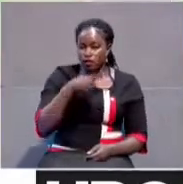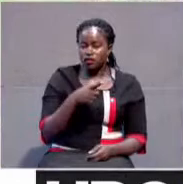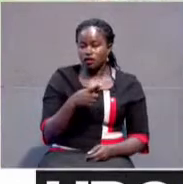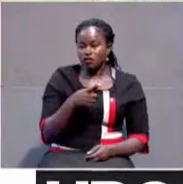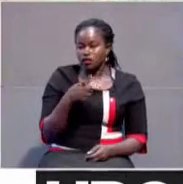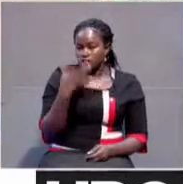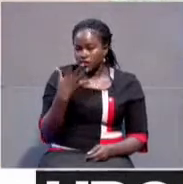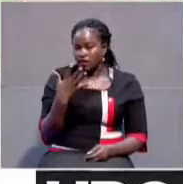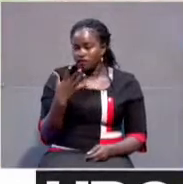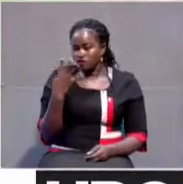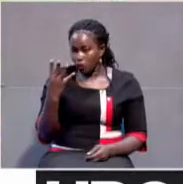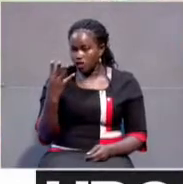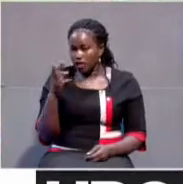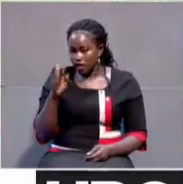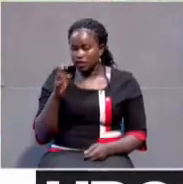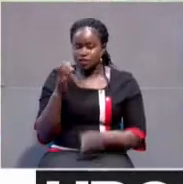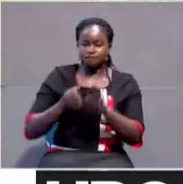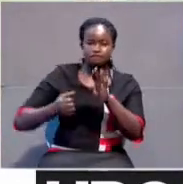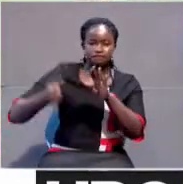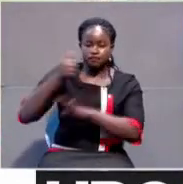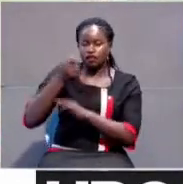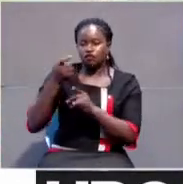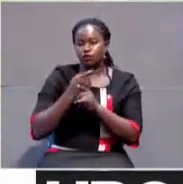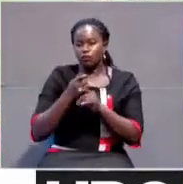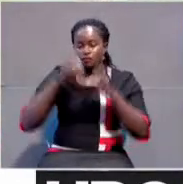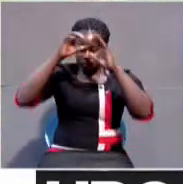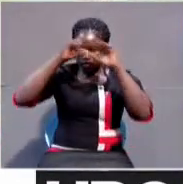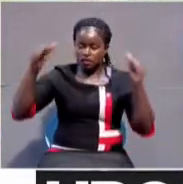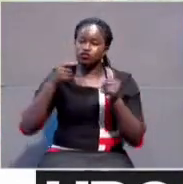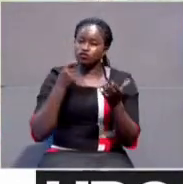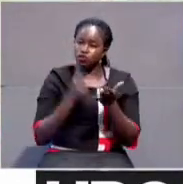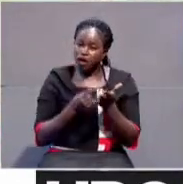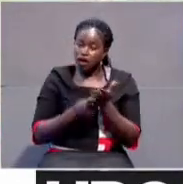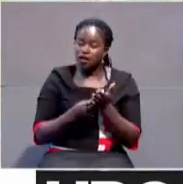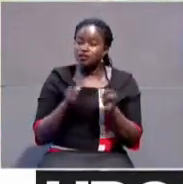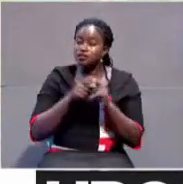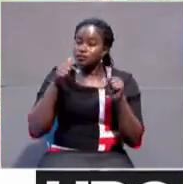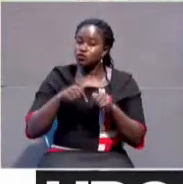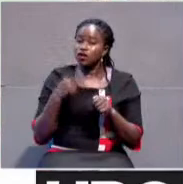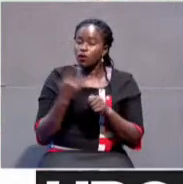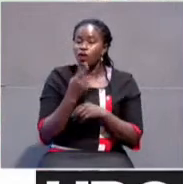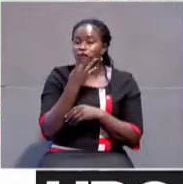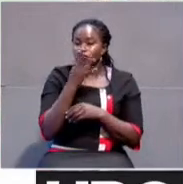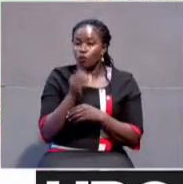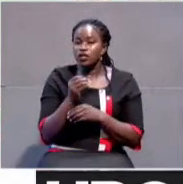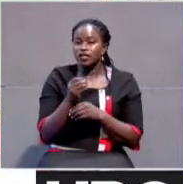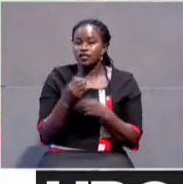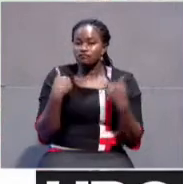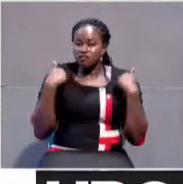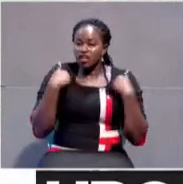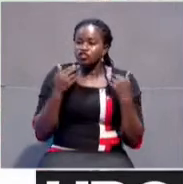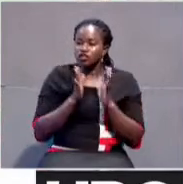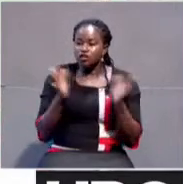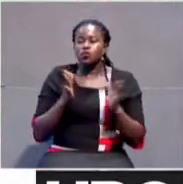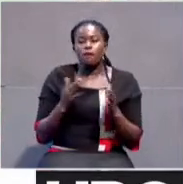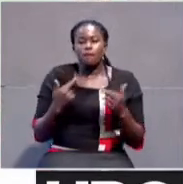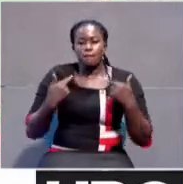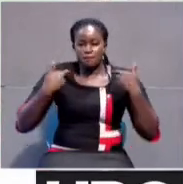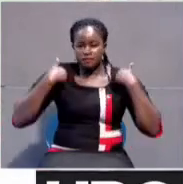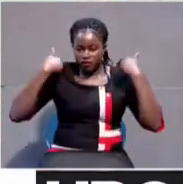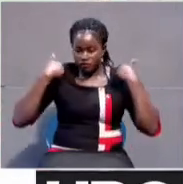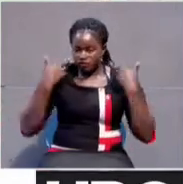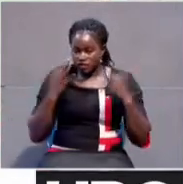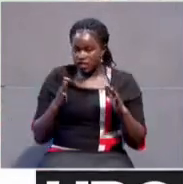1,548 soldiers were promoted by the President of the Republic of Uganda, and as of today, only 40 generals have been decorated. Among